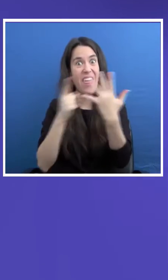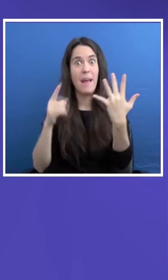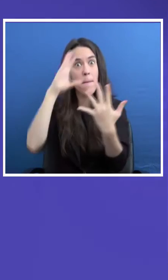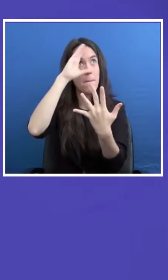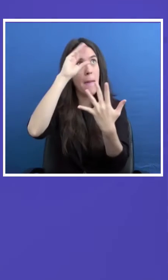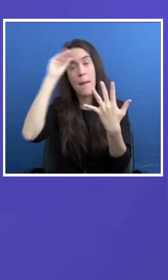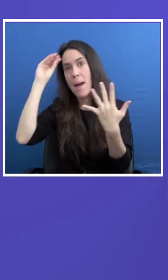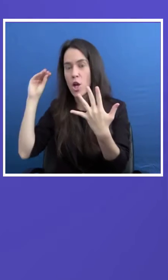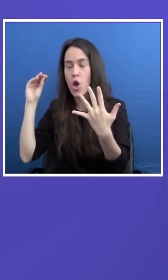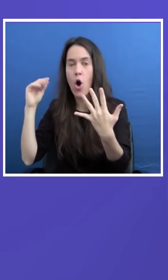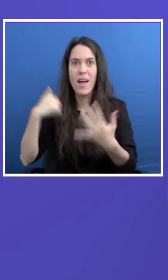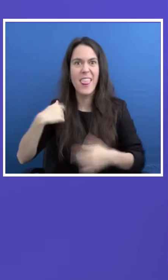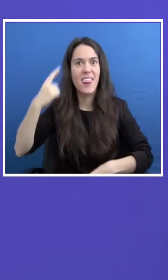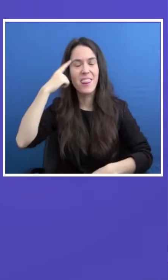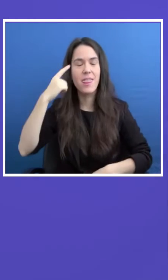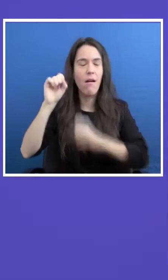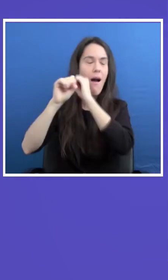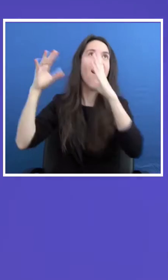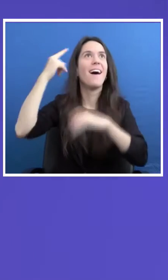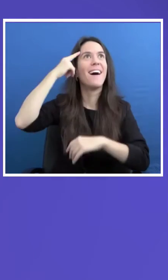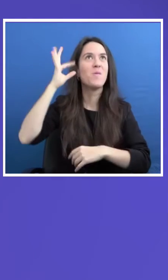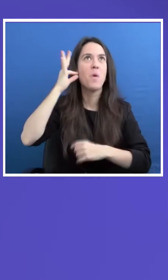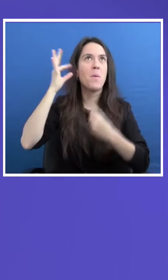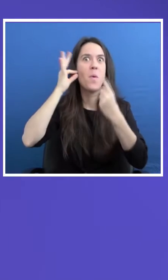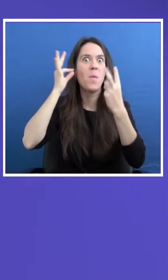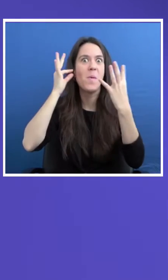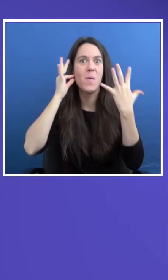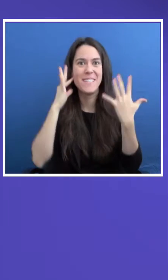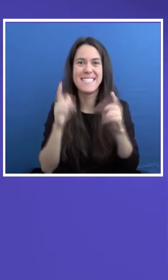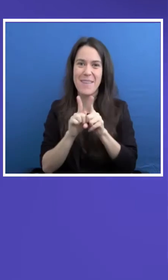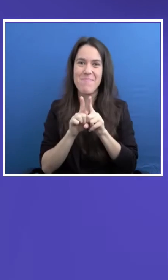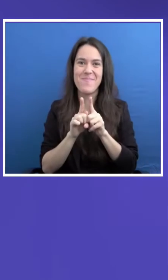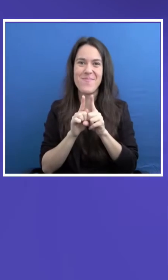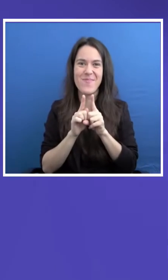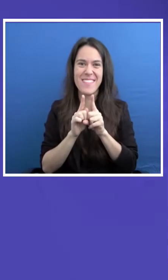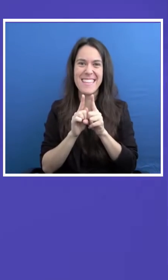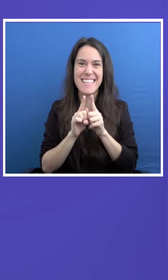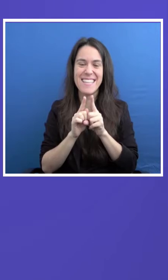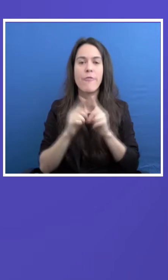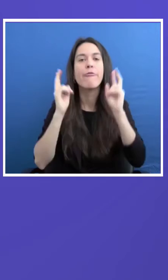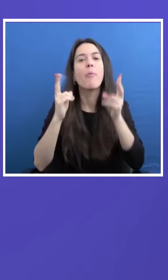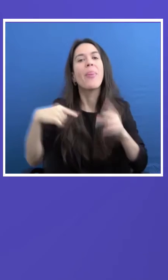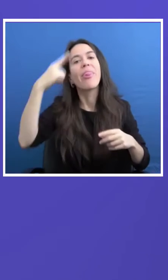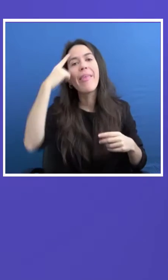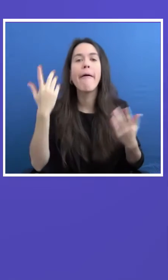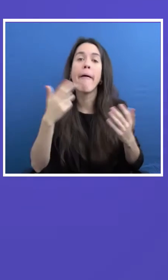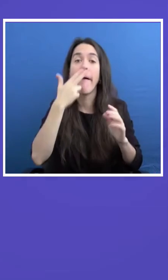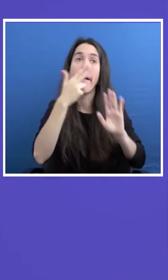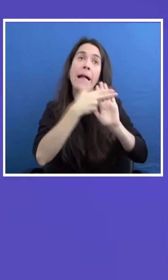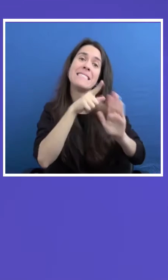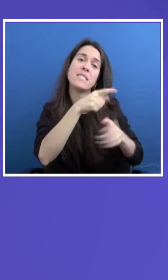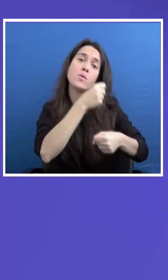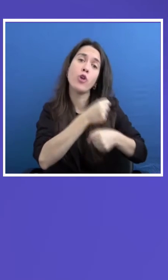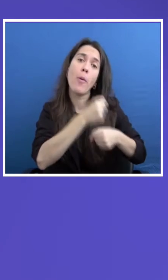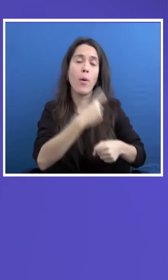here. We have women in front of our eyes. When we hear about these stereotypical male jobs. So this is a world that we